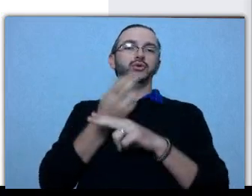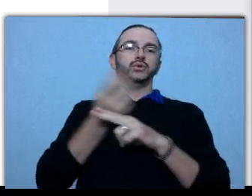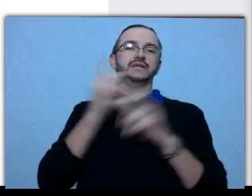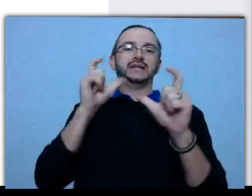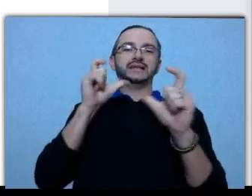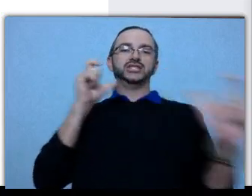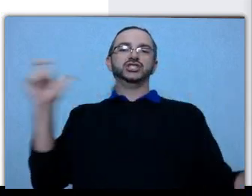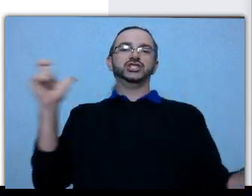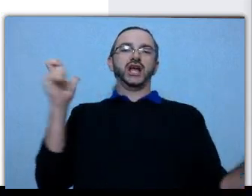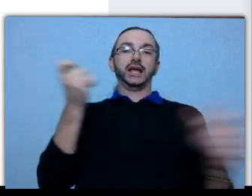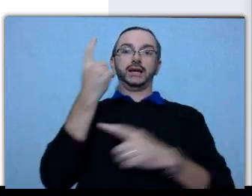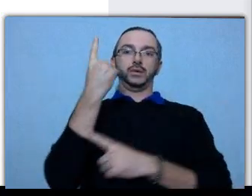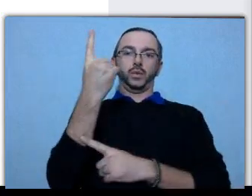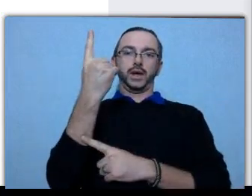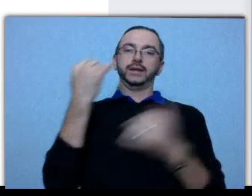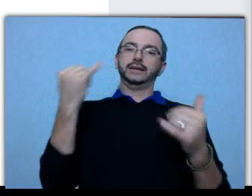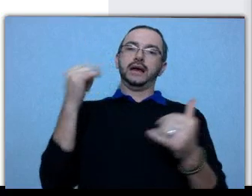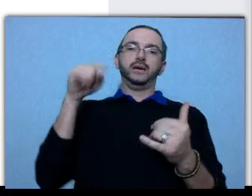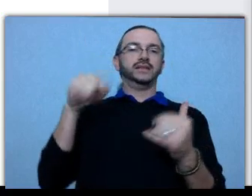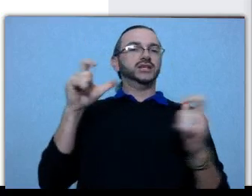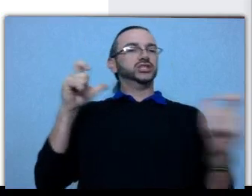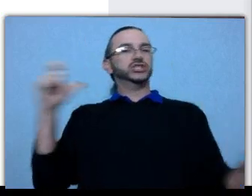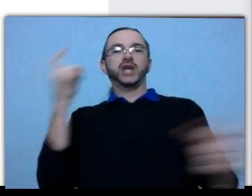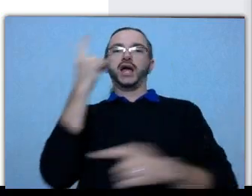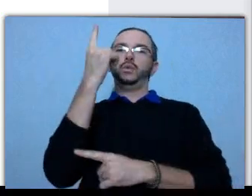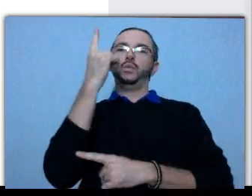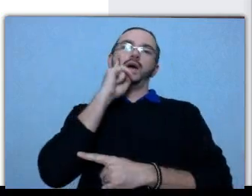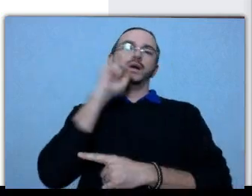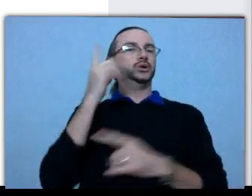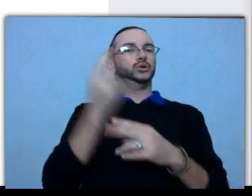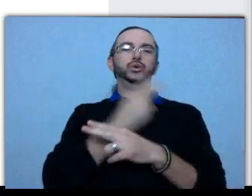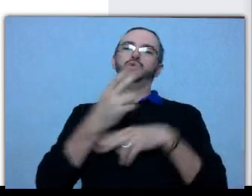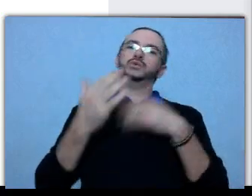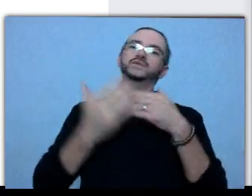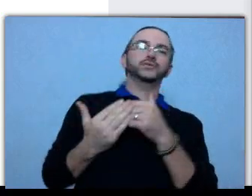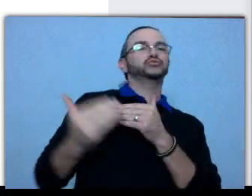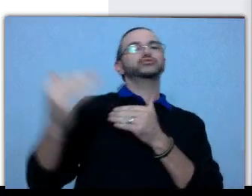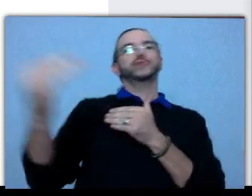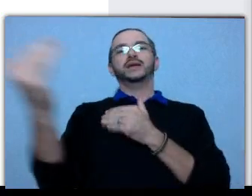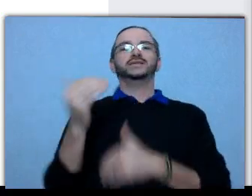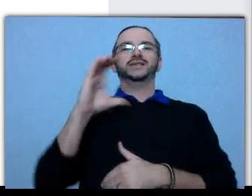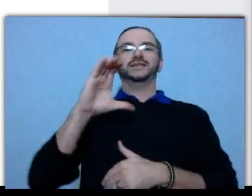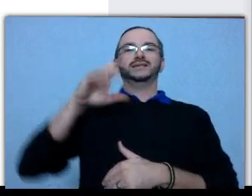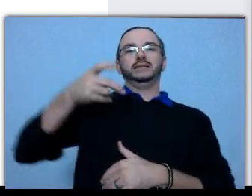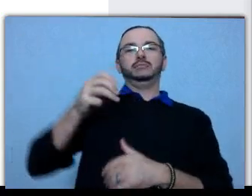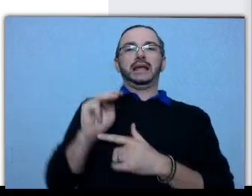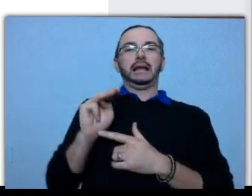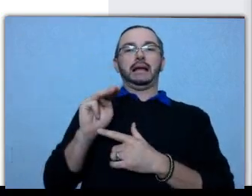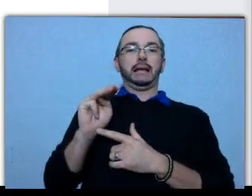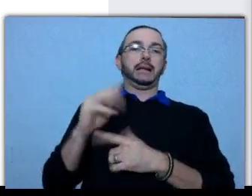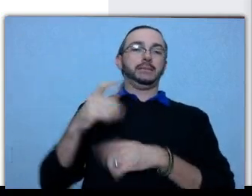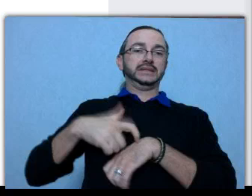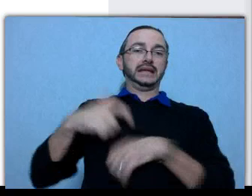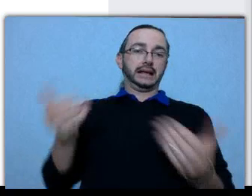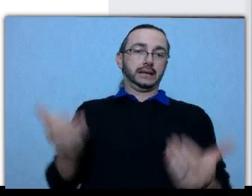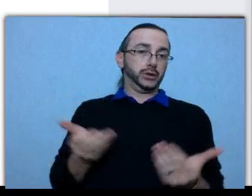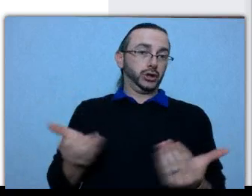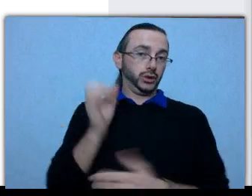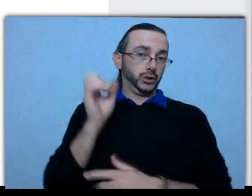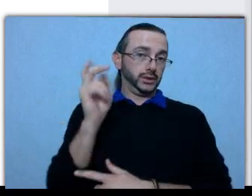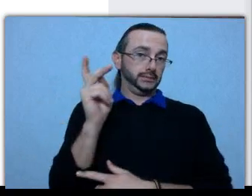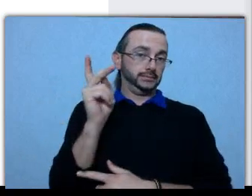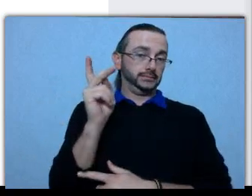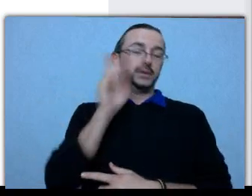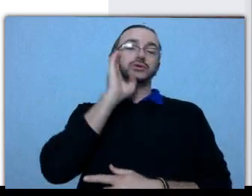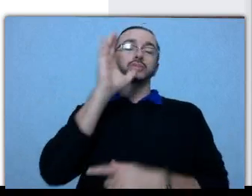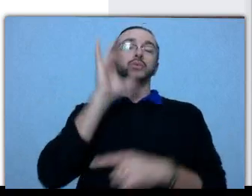giant one is going to be used for the rest of your CPM career, so we're really going to take time with this and we're going to practice it. We're going to practice